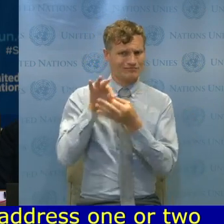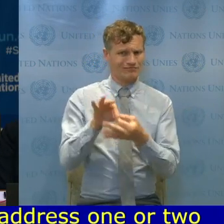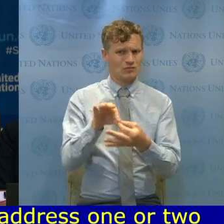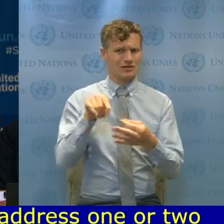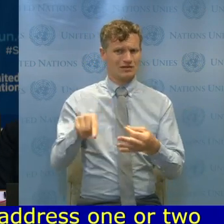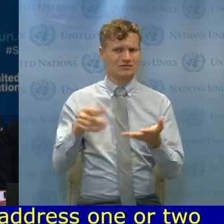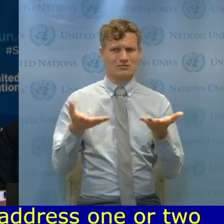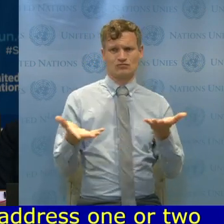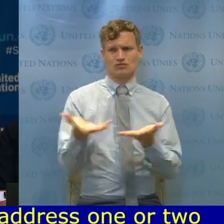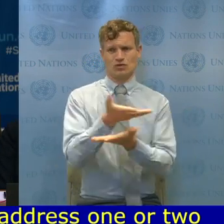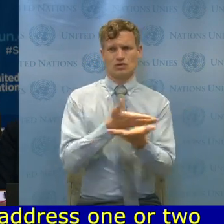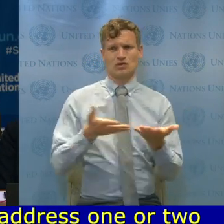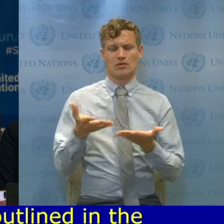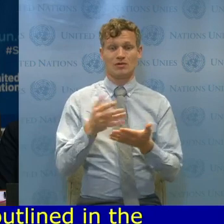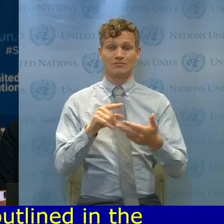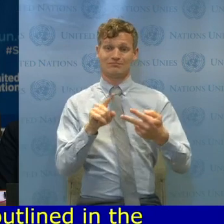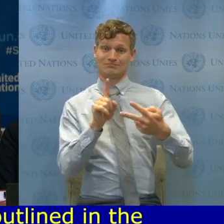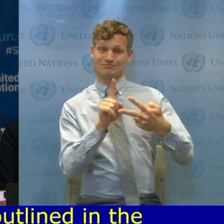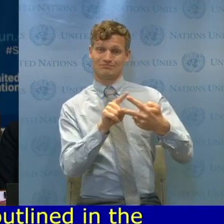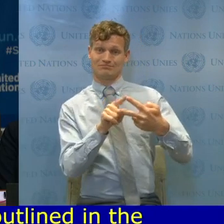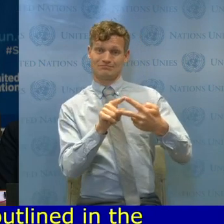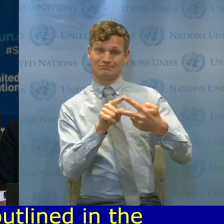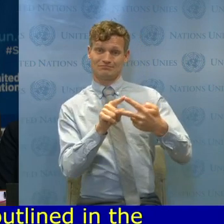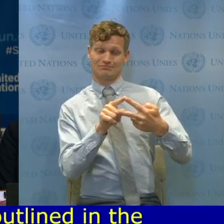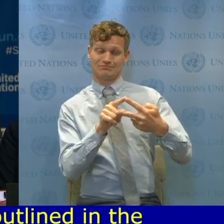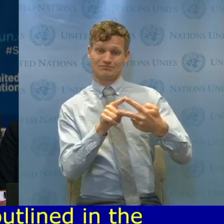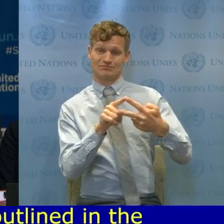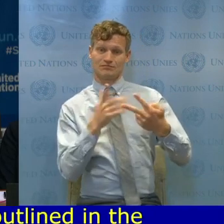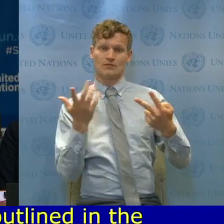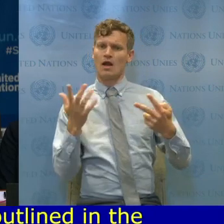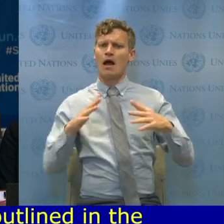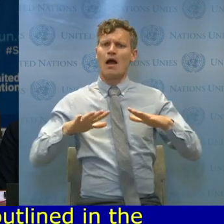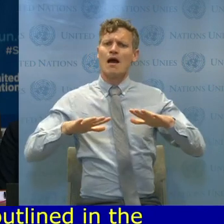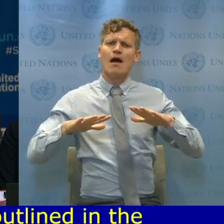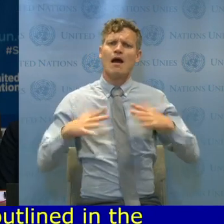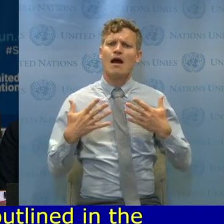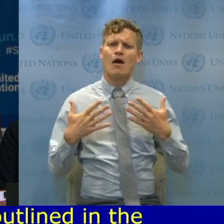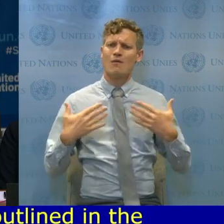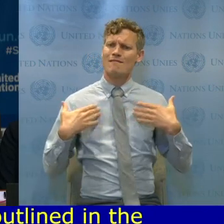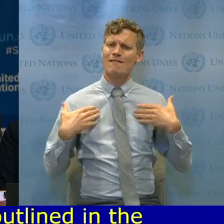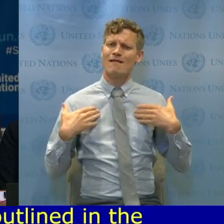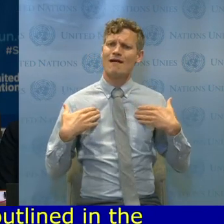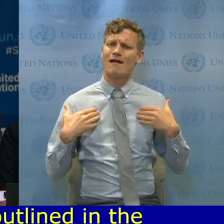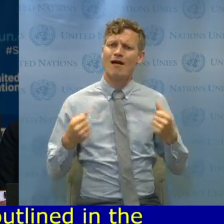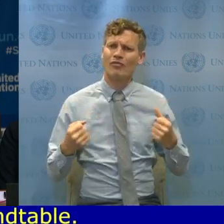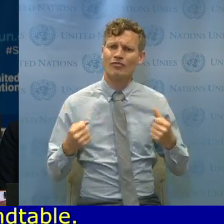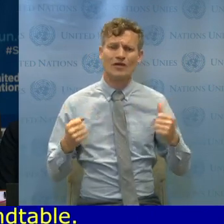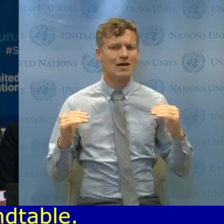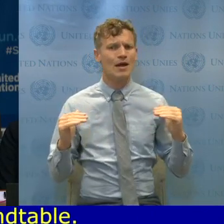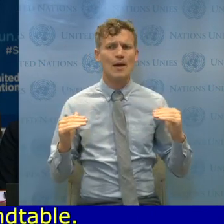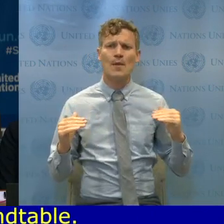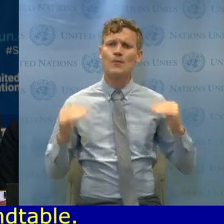factors need to be considered to improve the access by persons with disabilities to good quality,